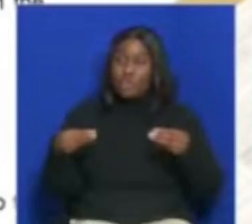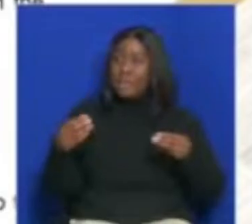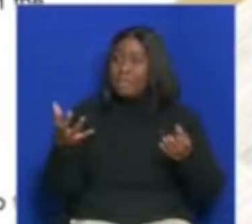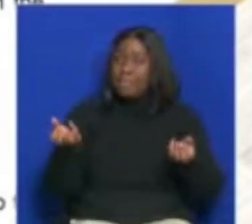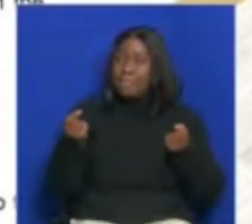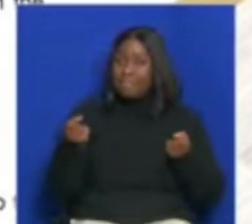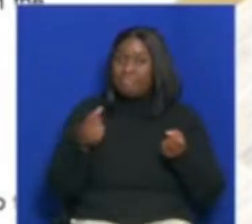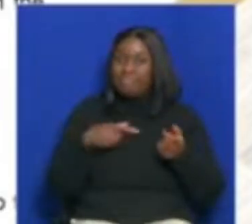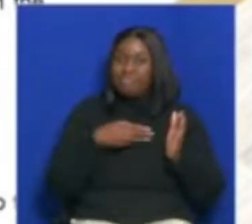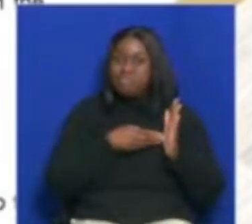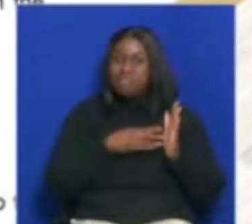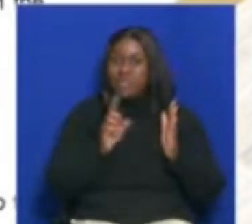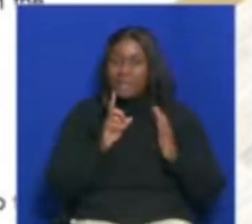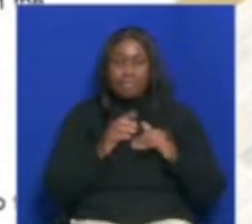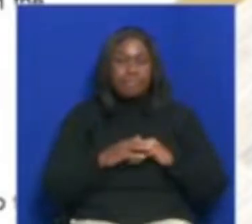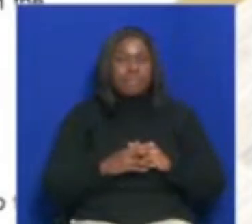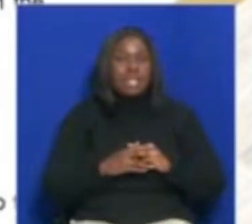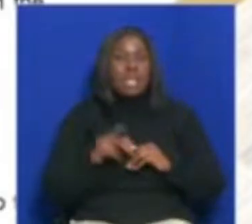monthly take-home